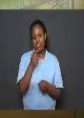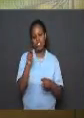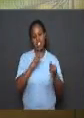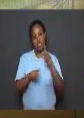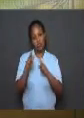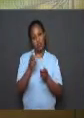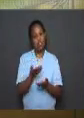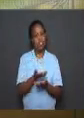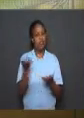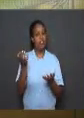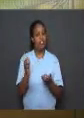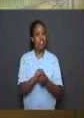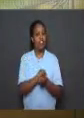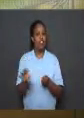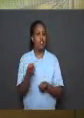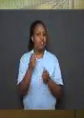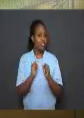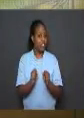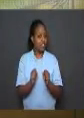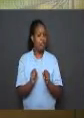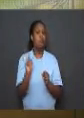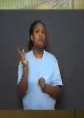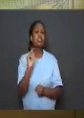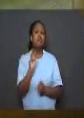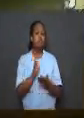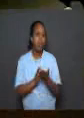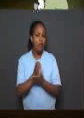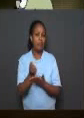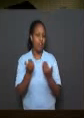property. What are your rights?